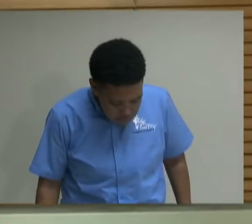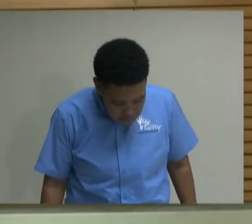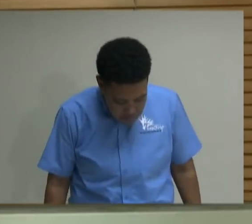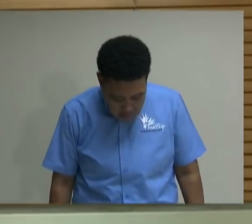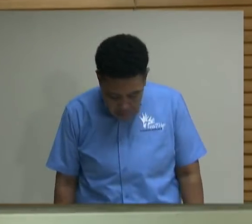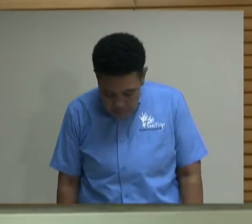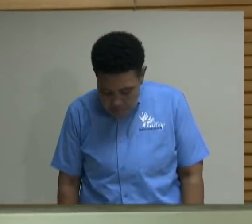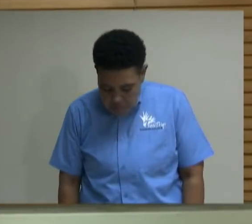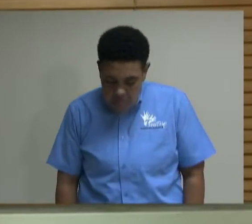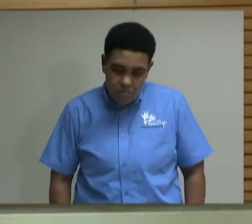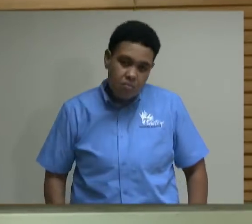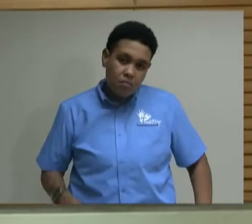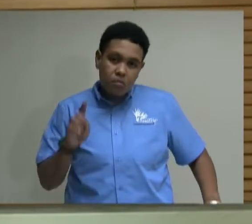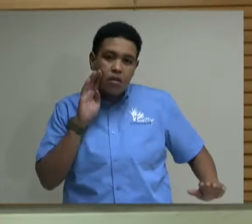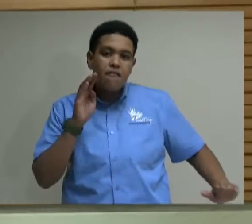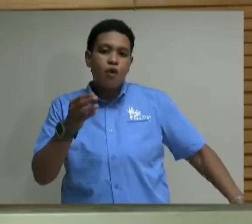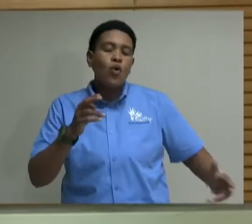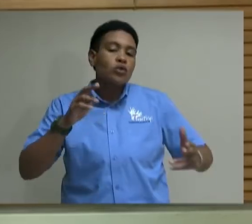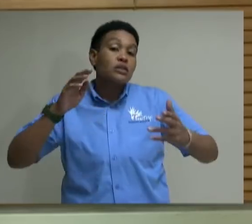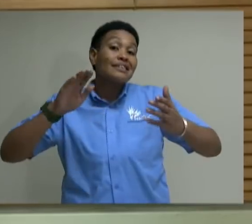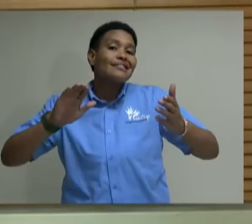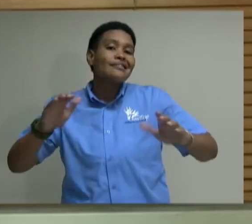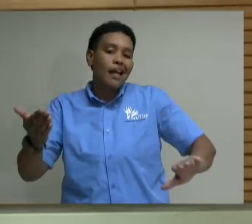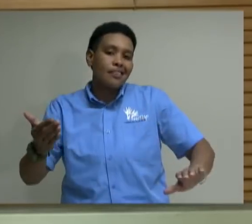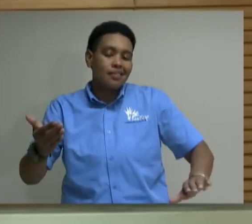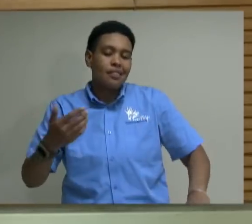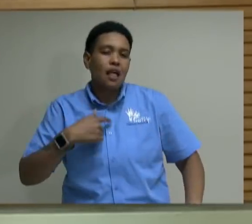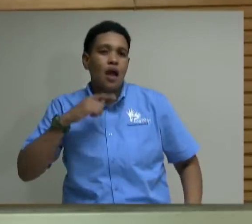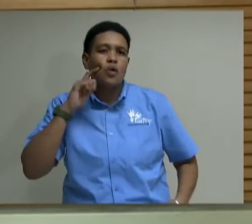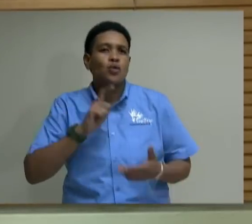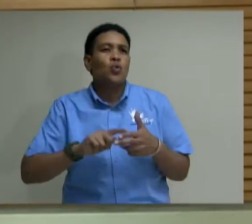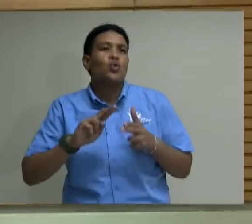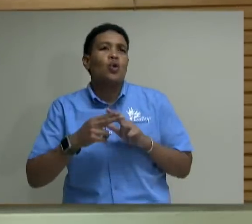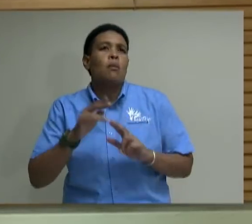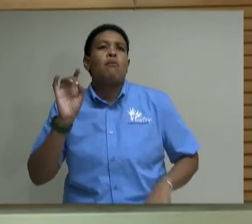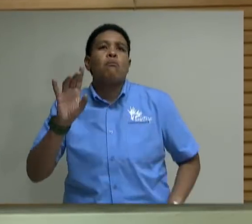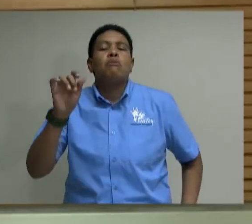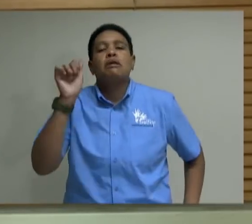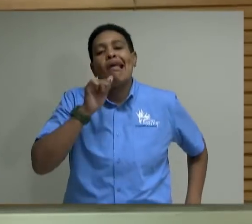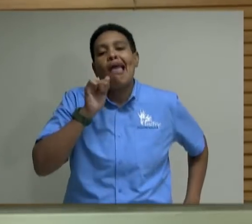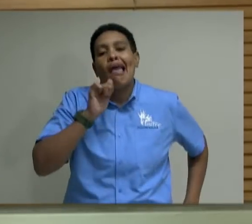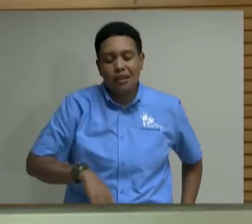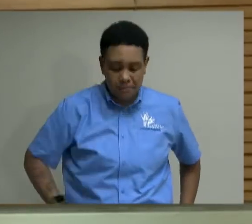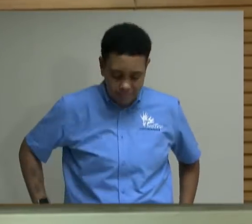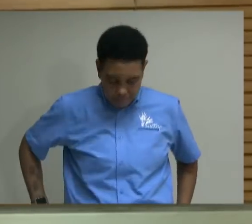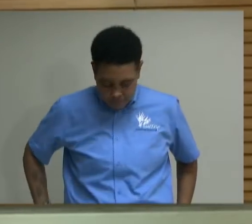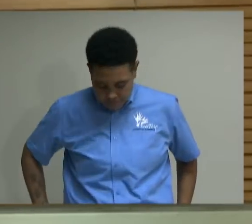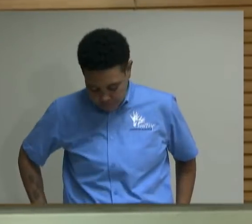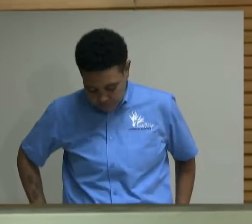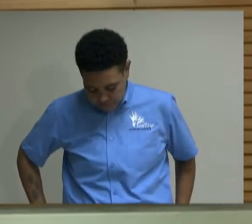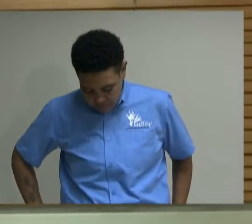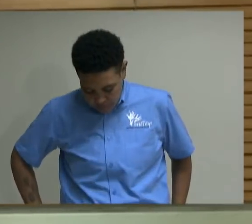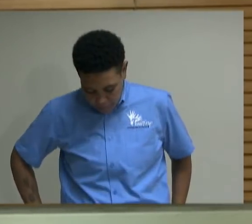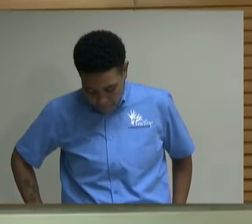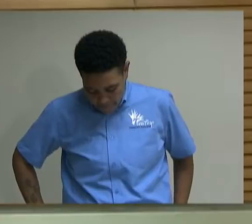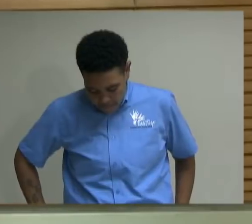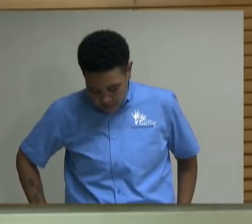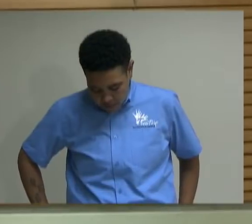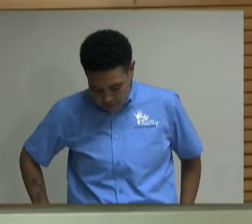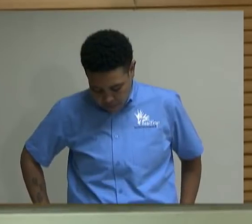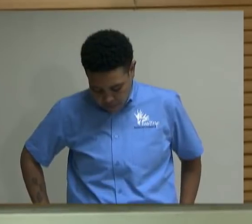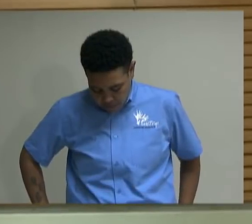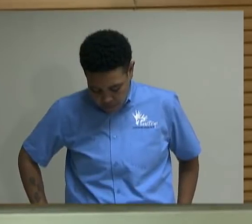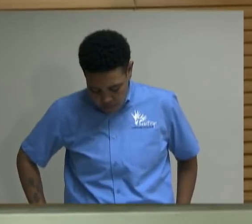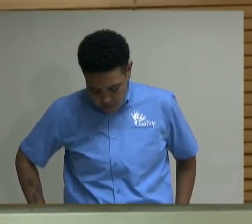coming daily or reported by you daily. And I'm curious as to sometimes, and many